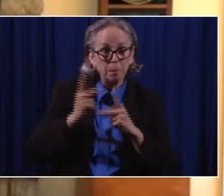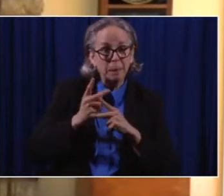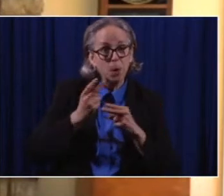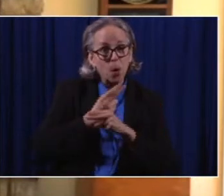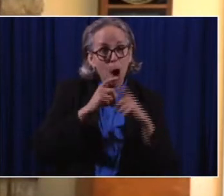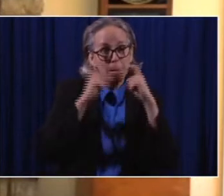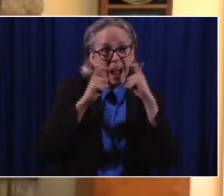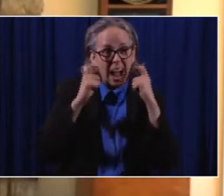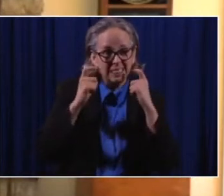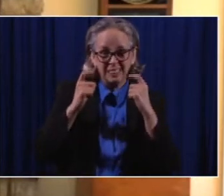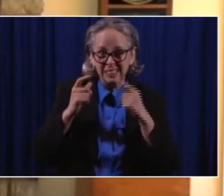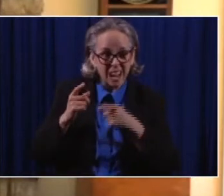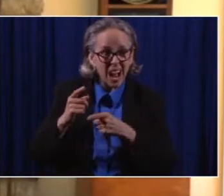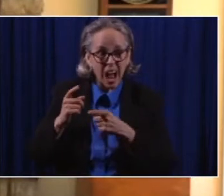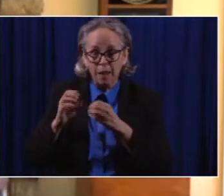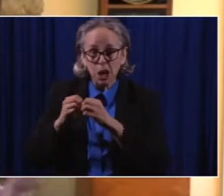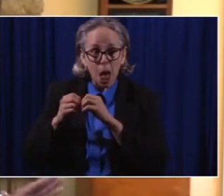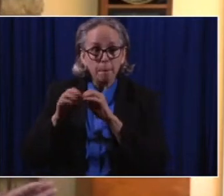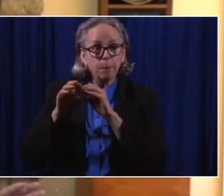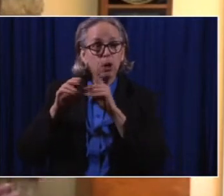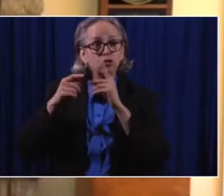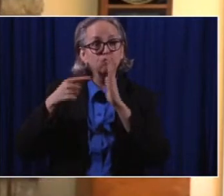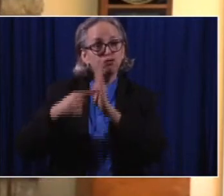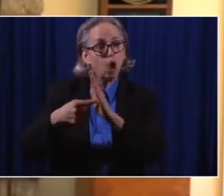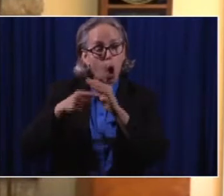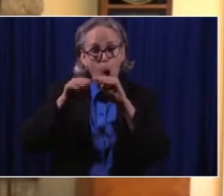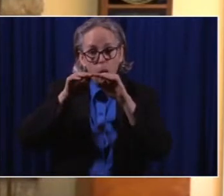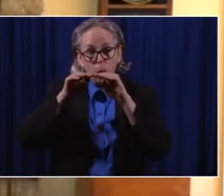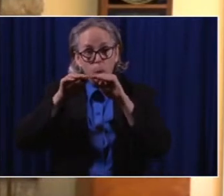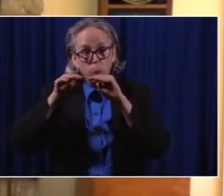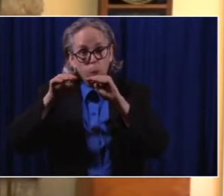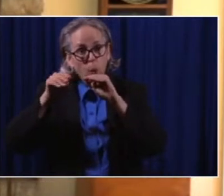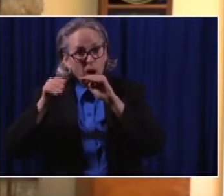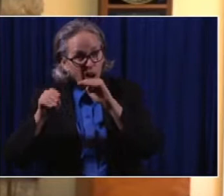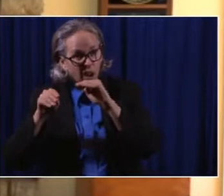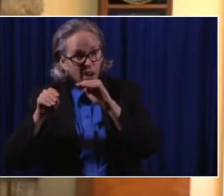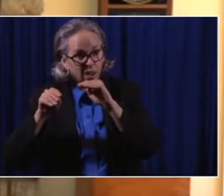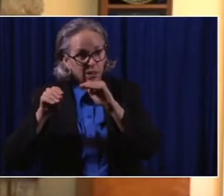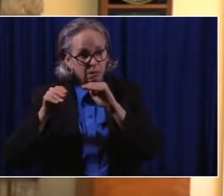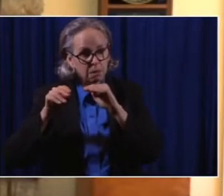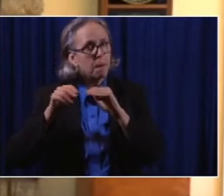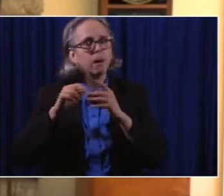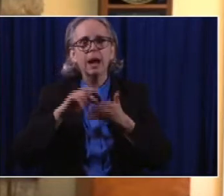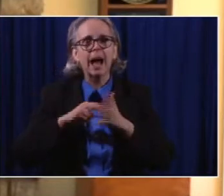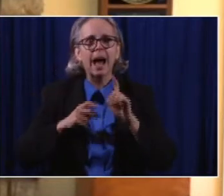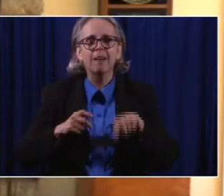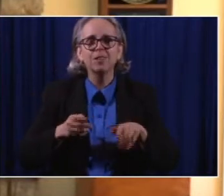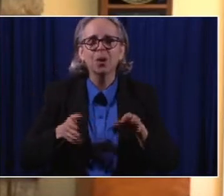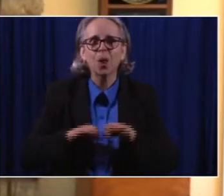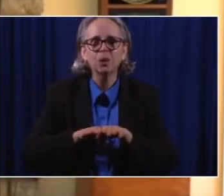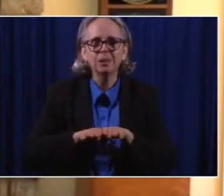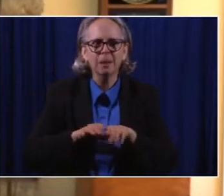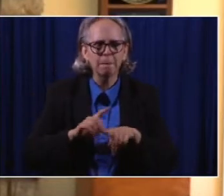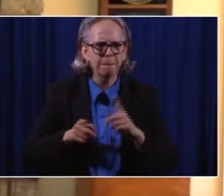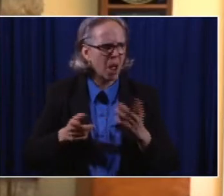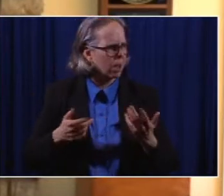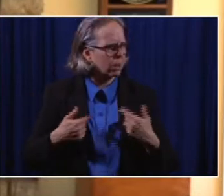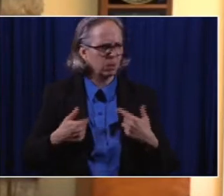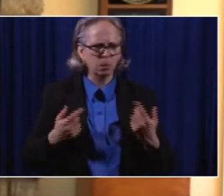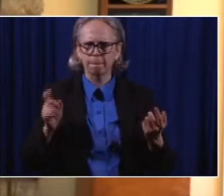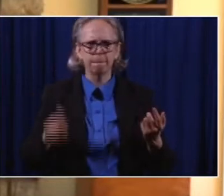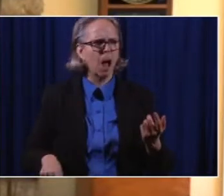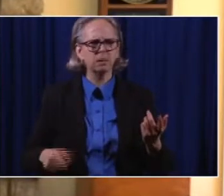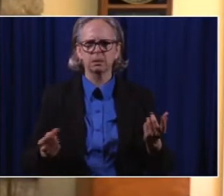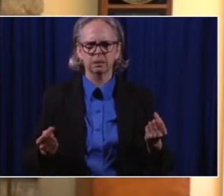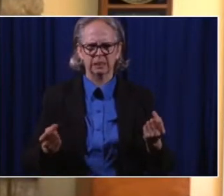can postpone that, and we may never have to do it. But we've got to see movement. We've got to see something that indicates that